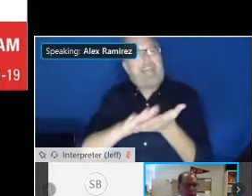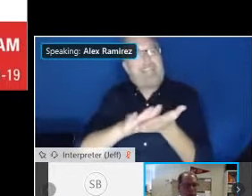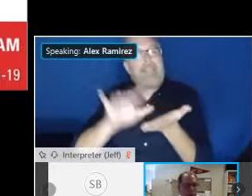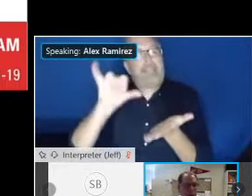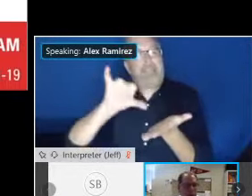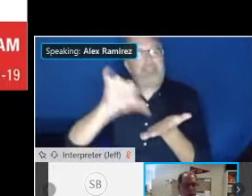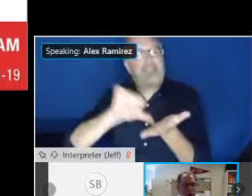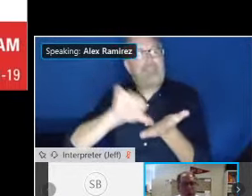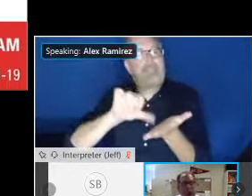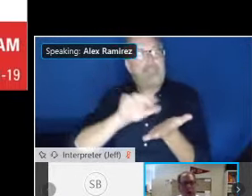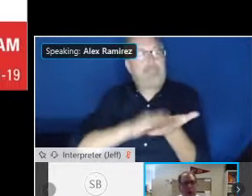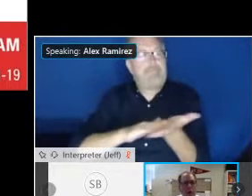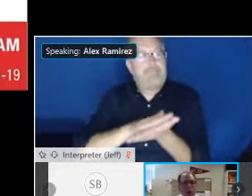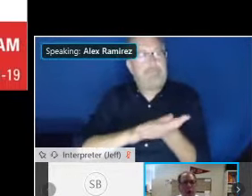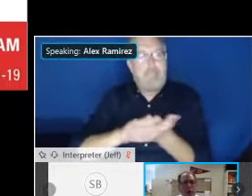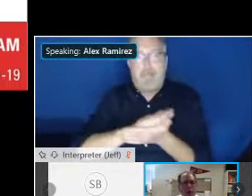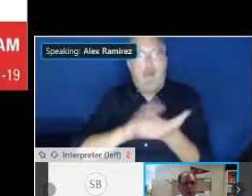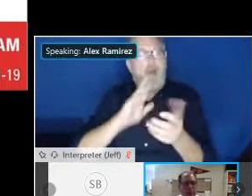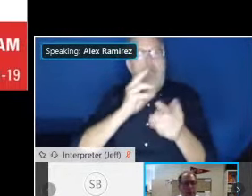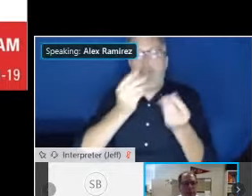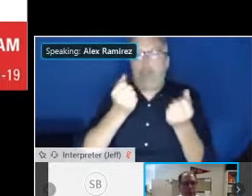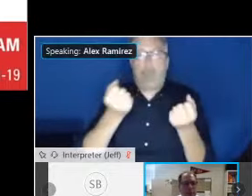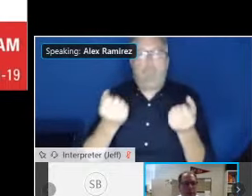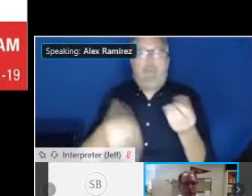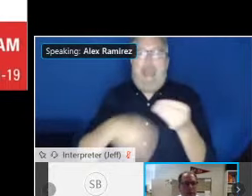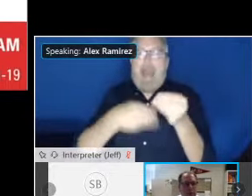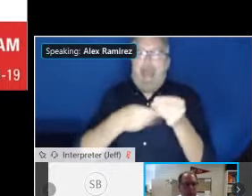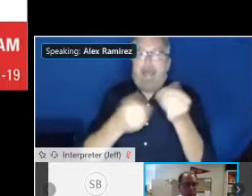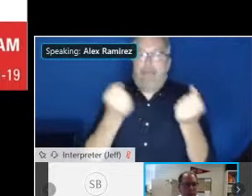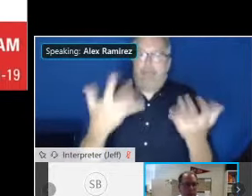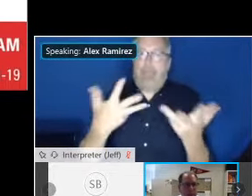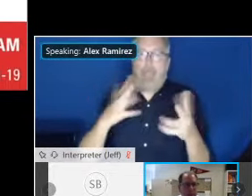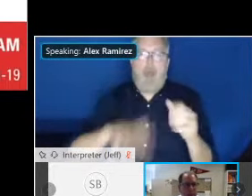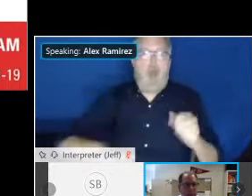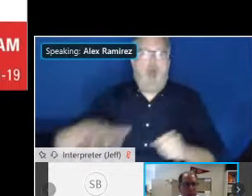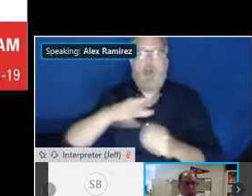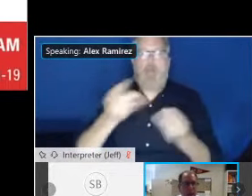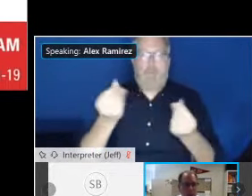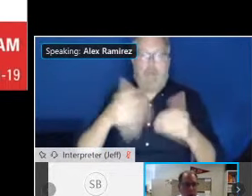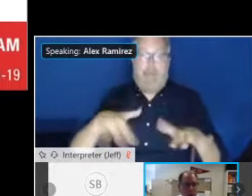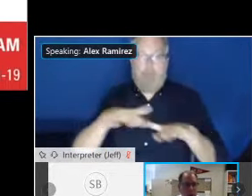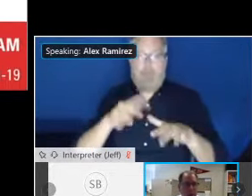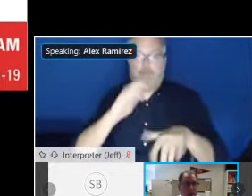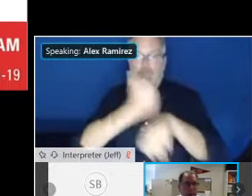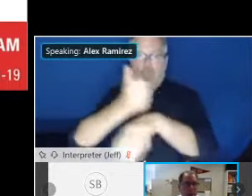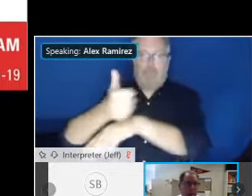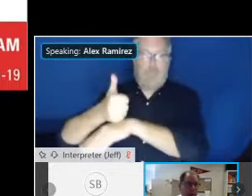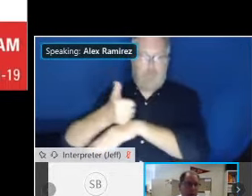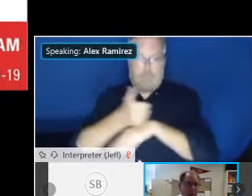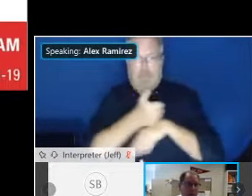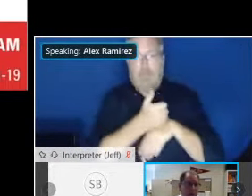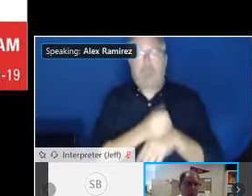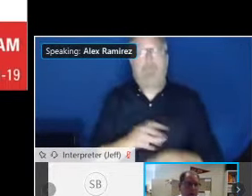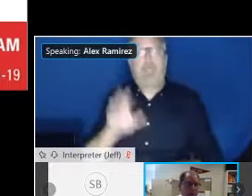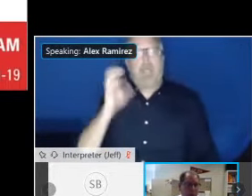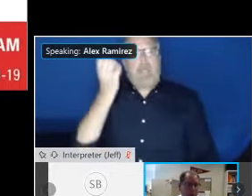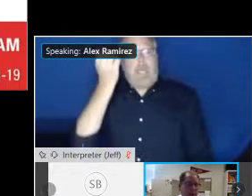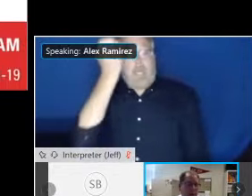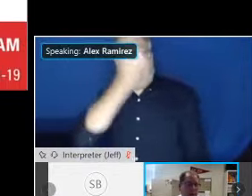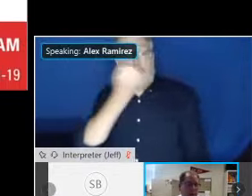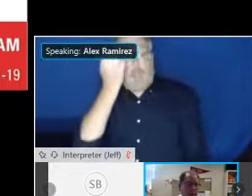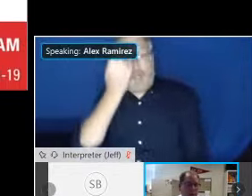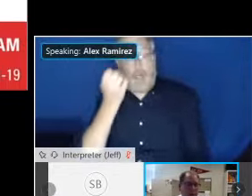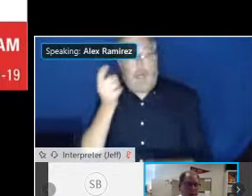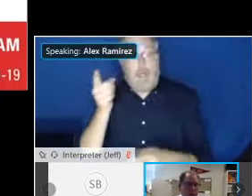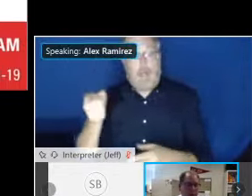is very important. Now, I will also mention that that physical distancing in Europe is actually half the distance